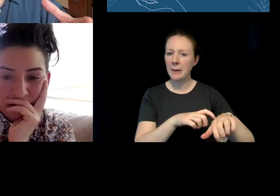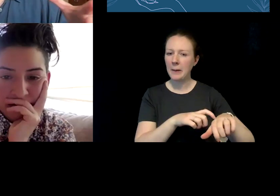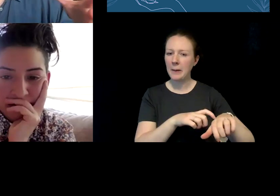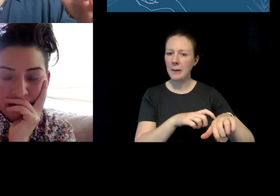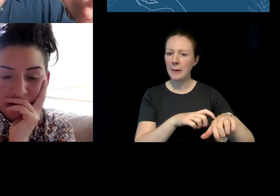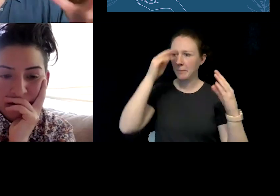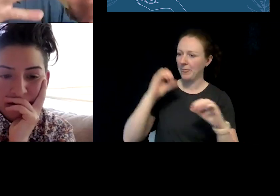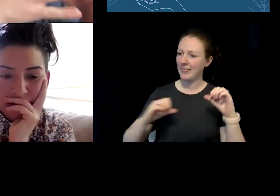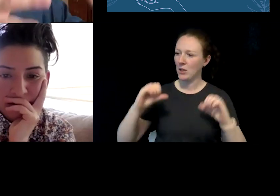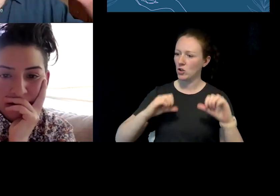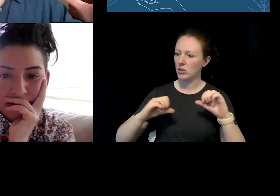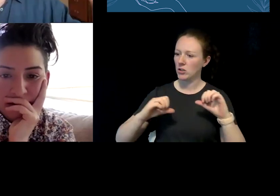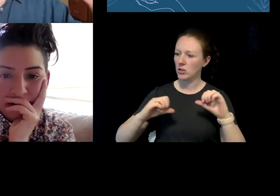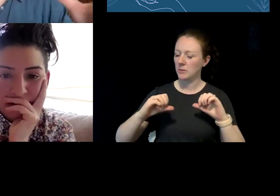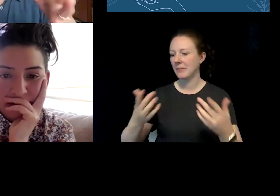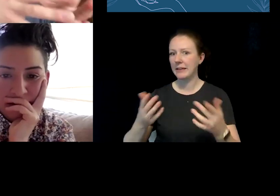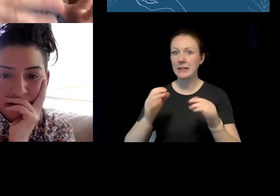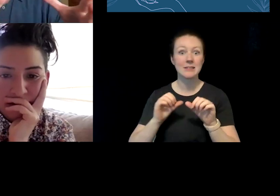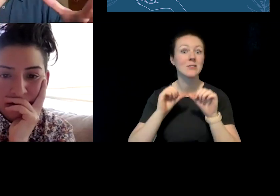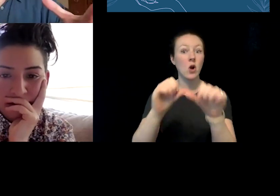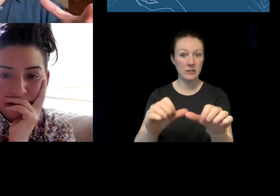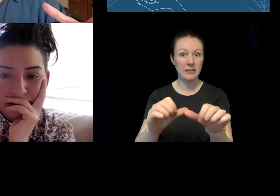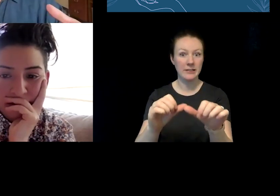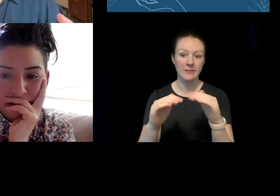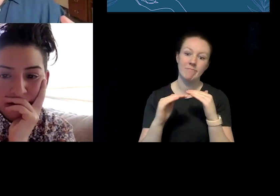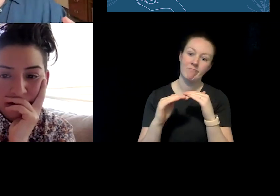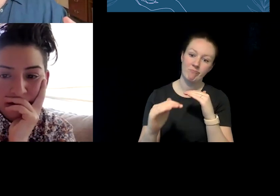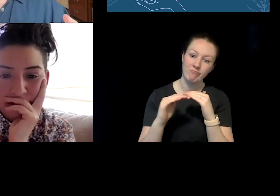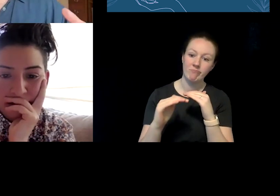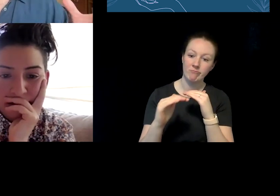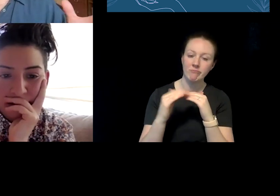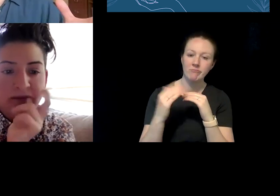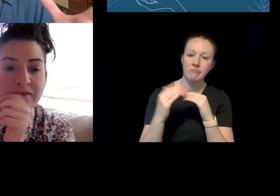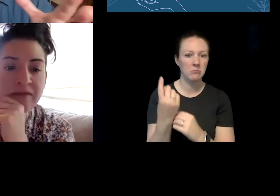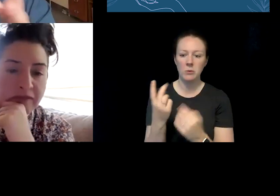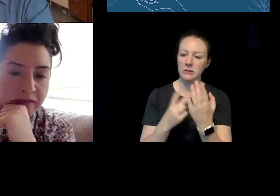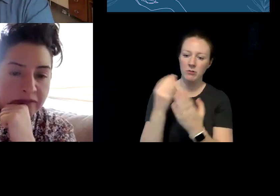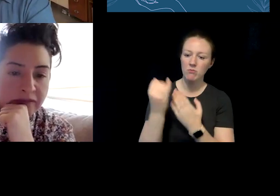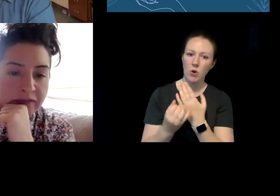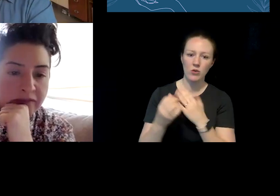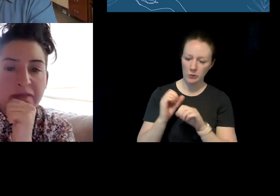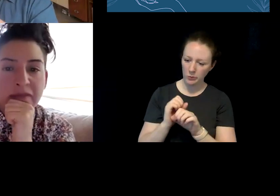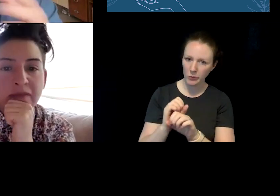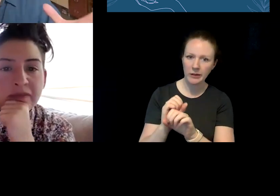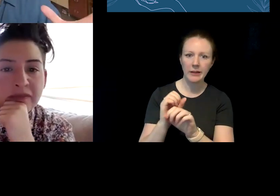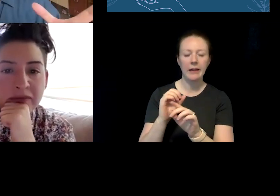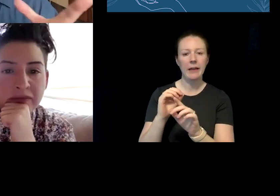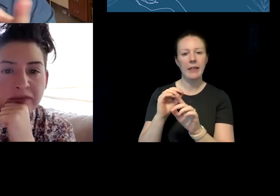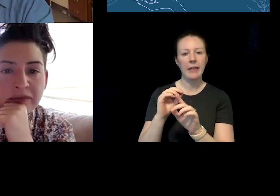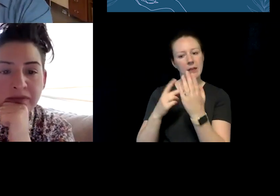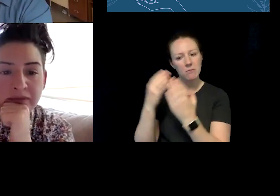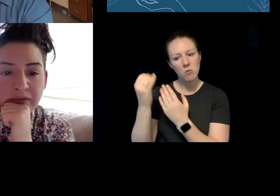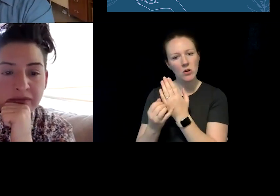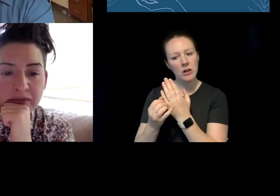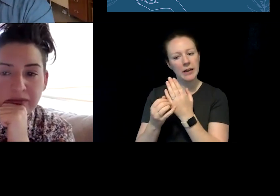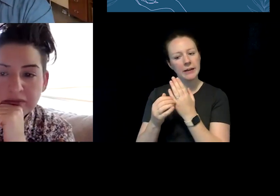more like it's constant. Like, we're working on a project all the time. And then there's moments where you kind of, it becomes about